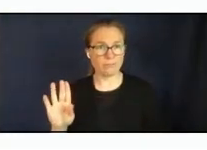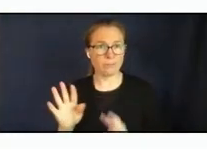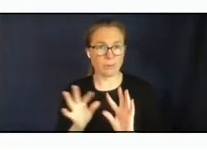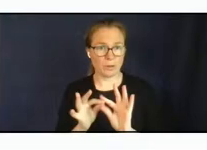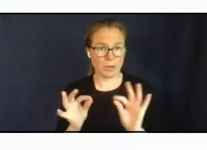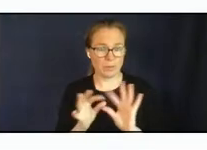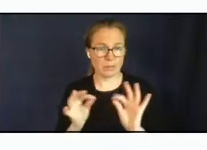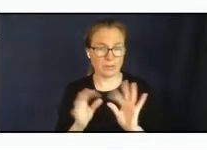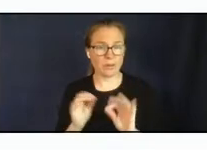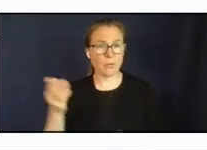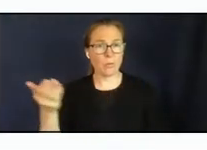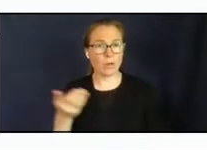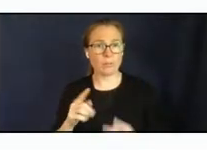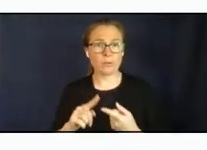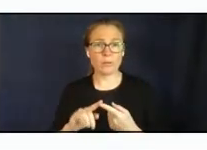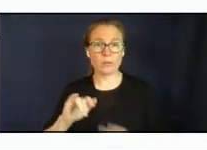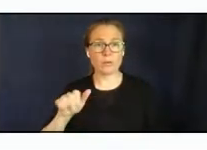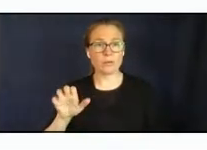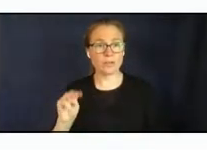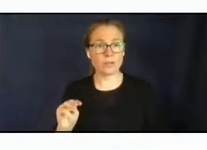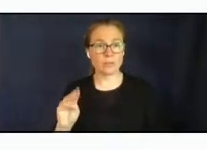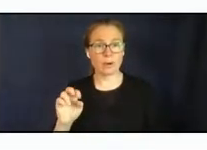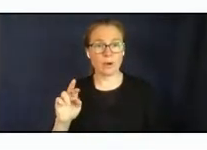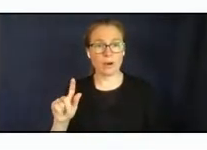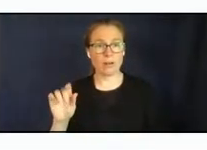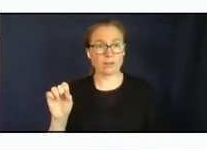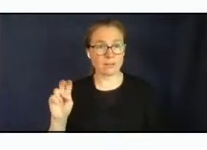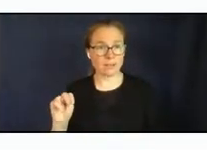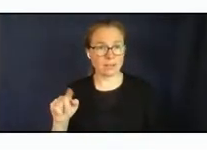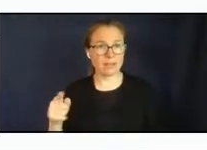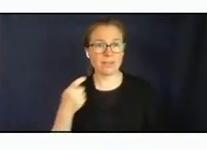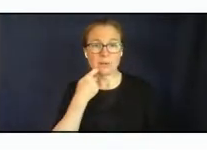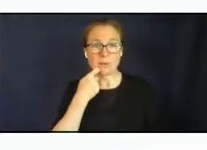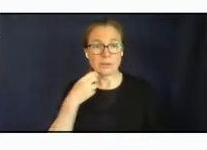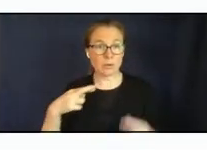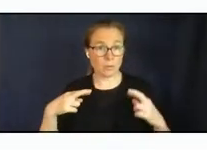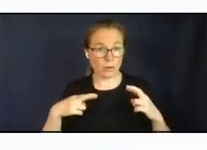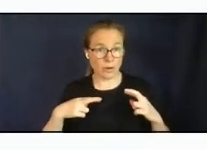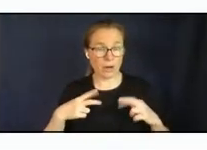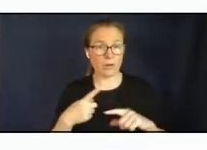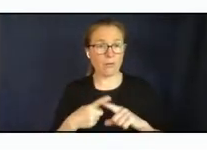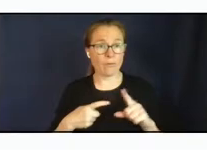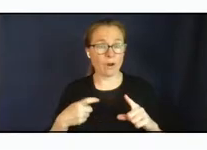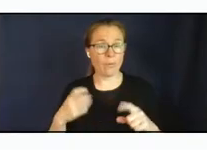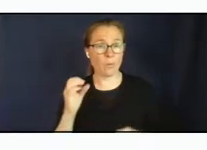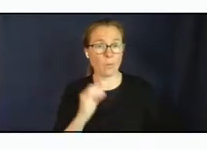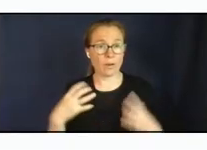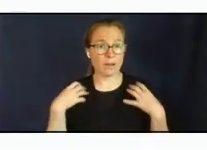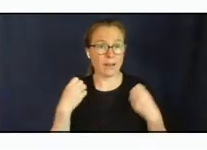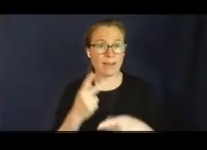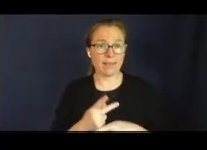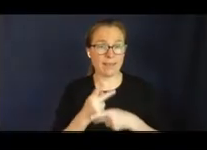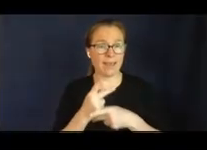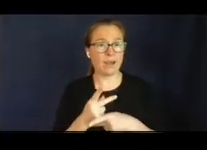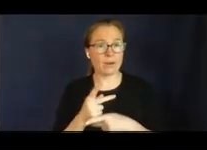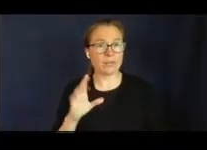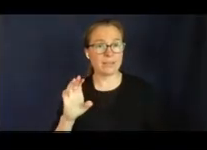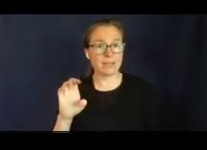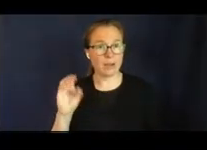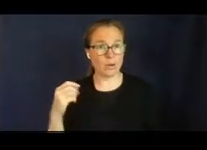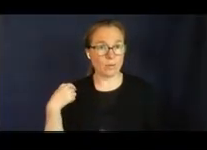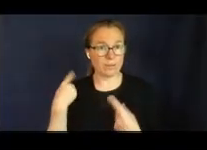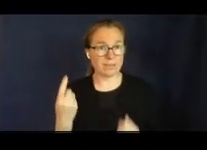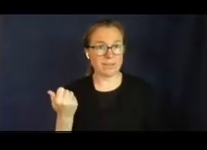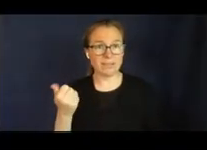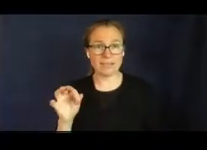to the board. Jim recently retired from Oregon Healthcare Association, where he served as CEO since 1997.